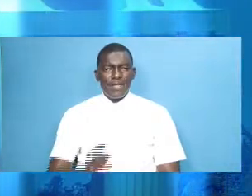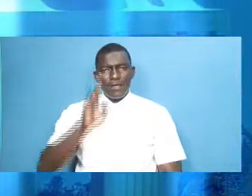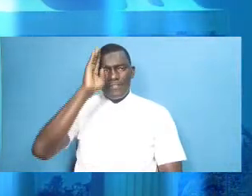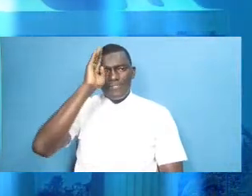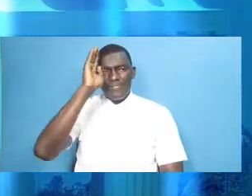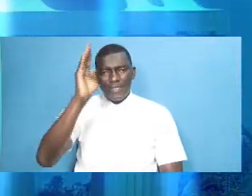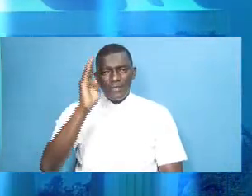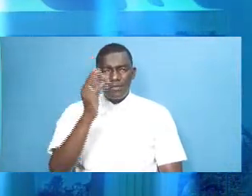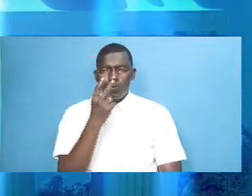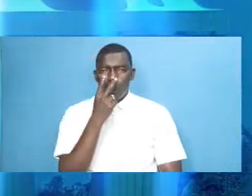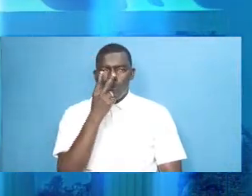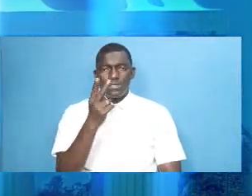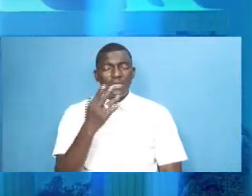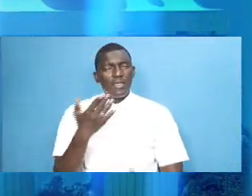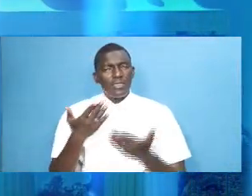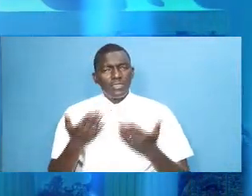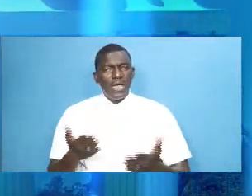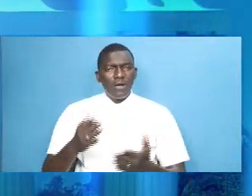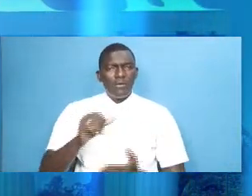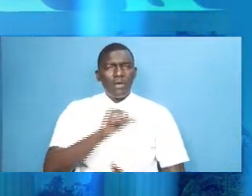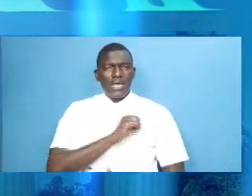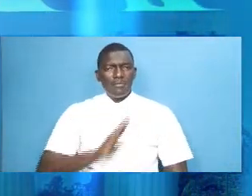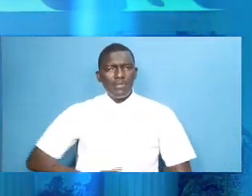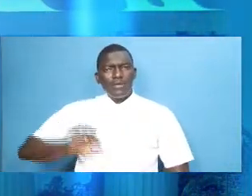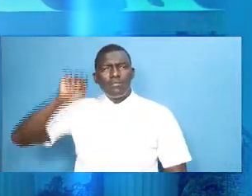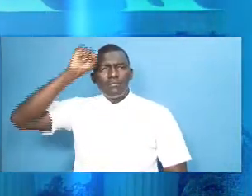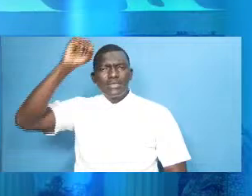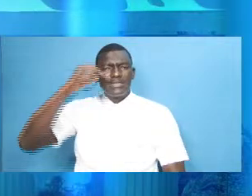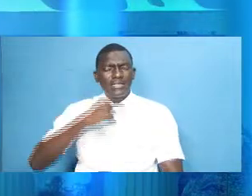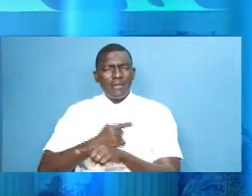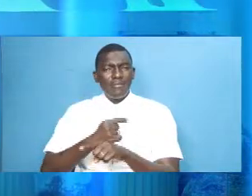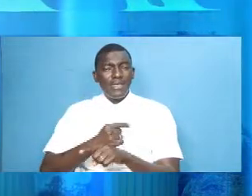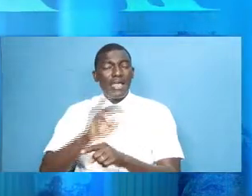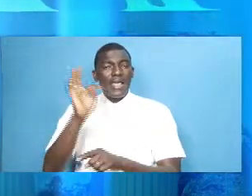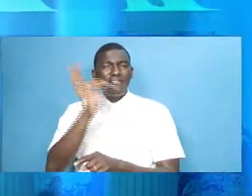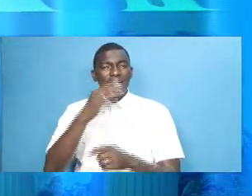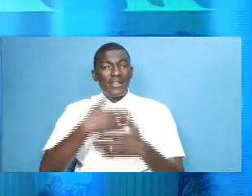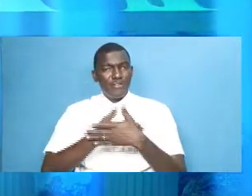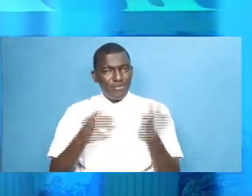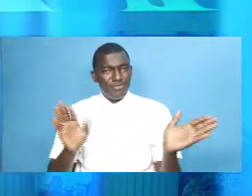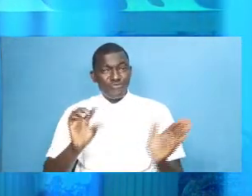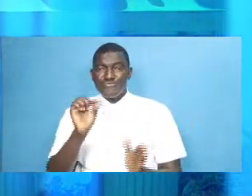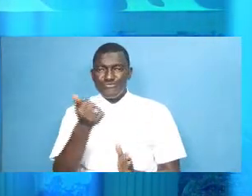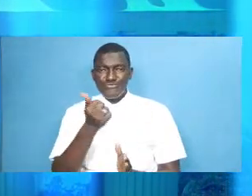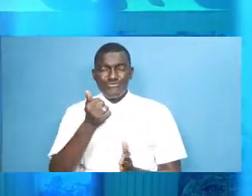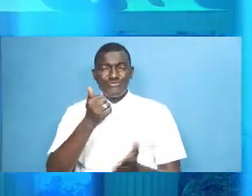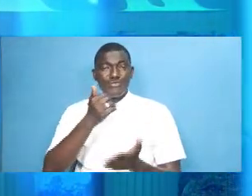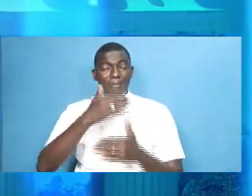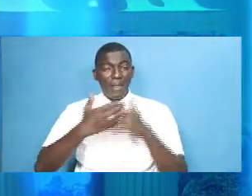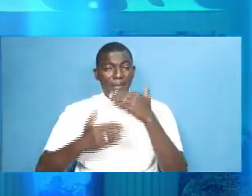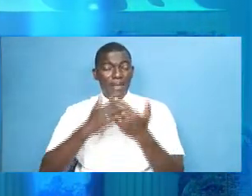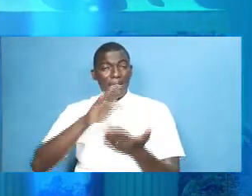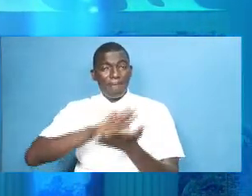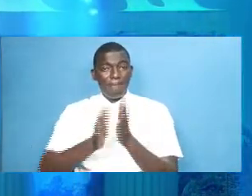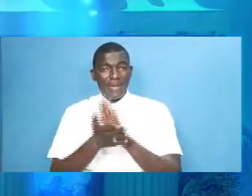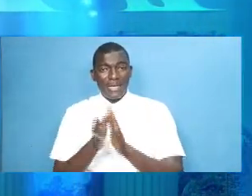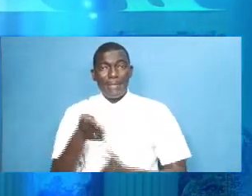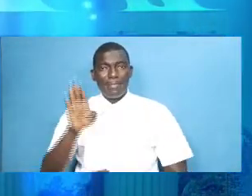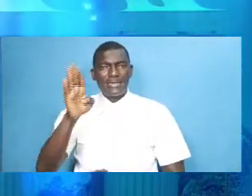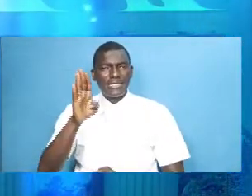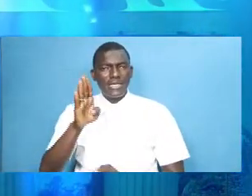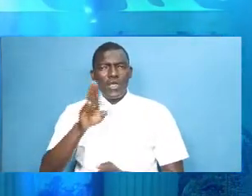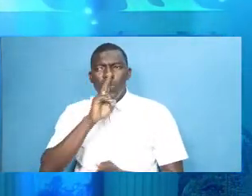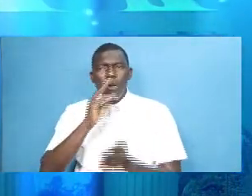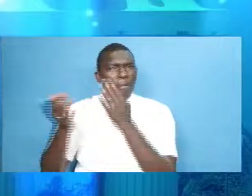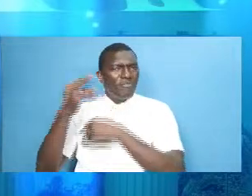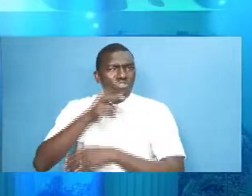Thank you for joining us. Now, President Adama Barrow on Friday inaugurated the newly built Basse market to replace the structure destroyed by